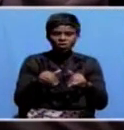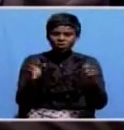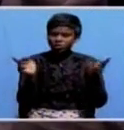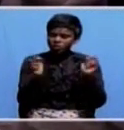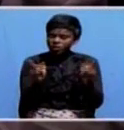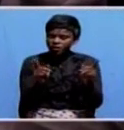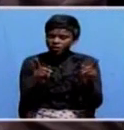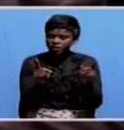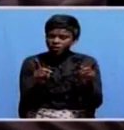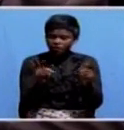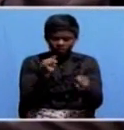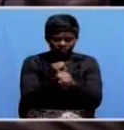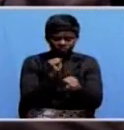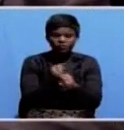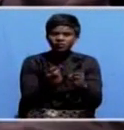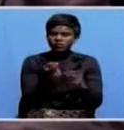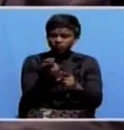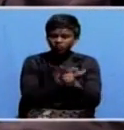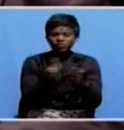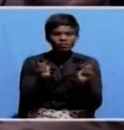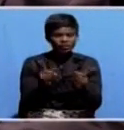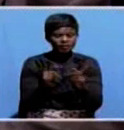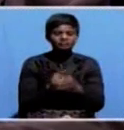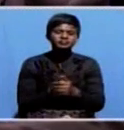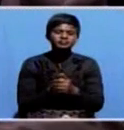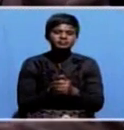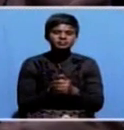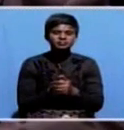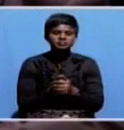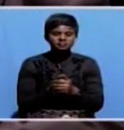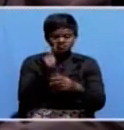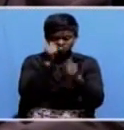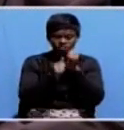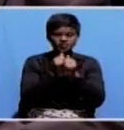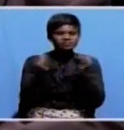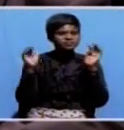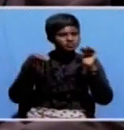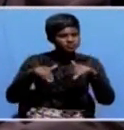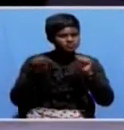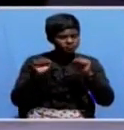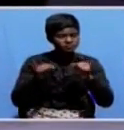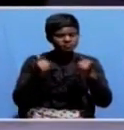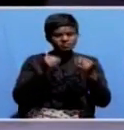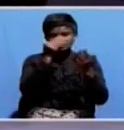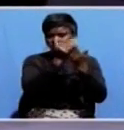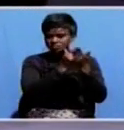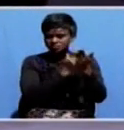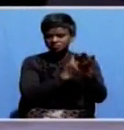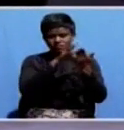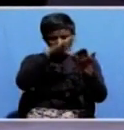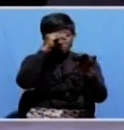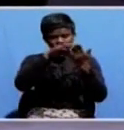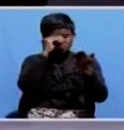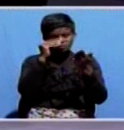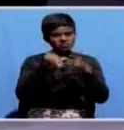where was employment going to be found? Because they were going to collapse. Let's look at lessons. And I mean, we're probably coming